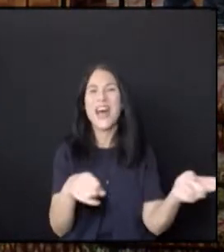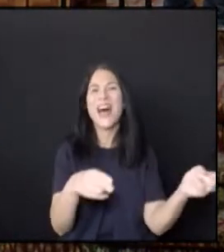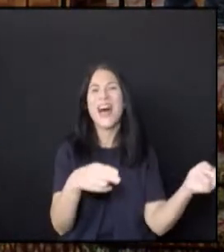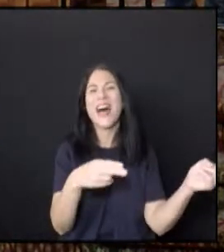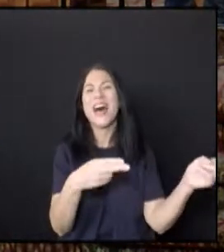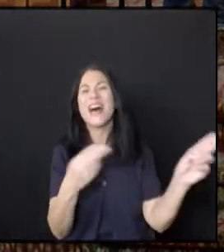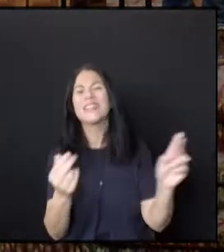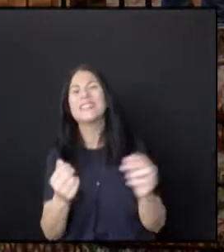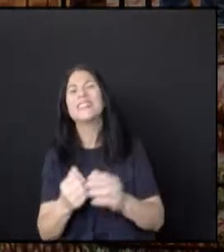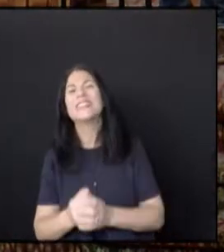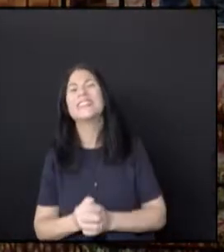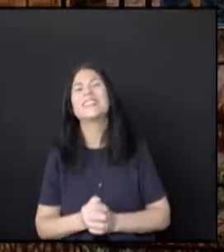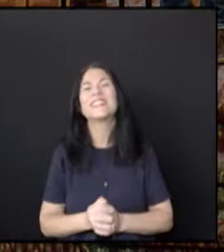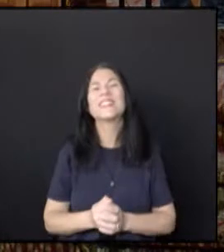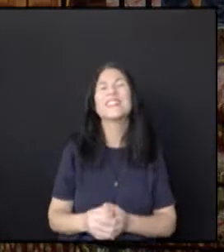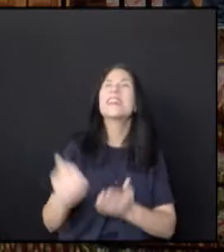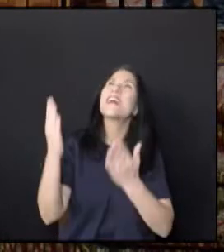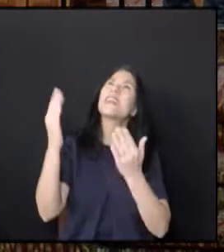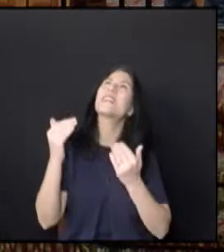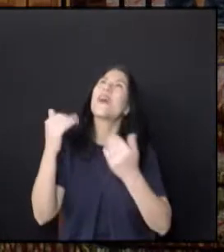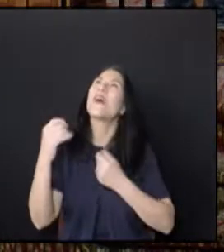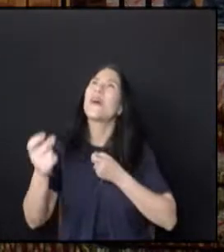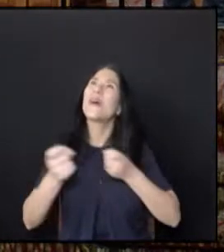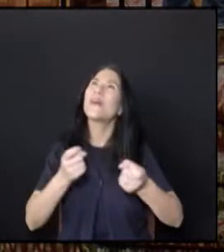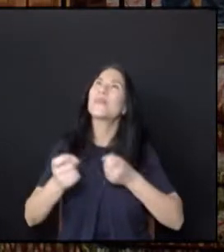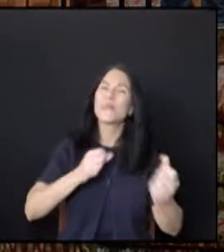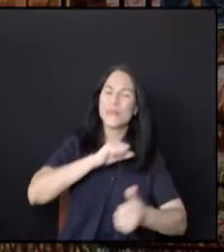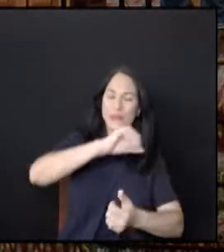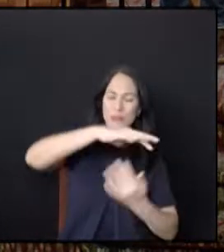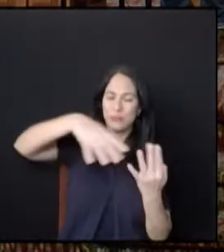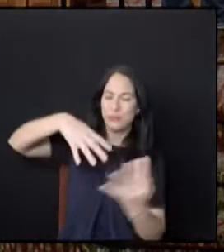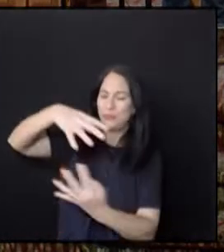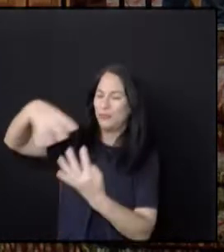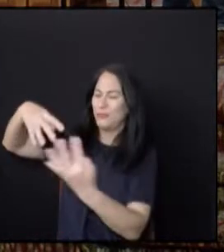Hosanna. Come have your way.